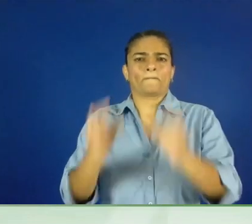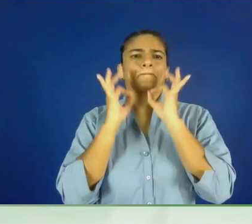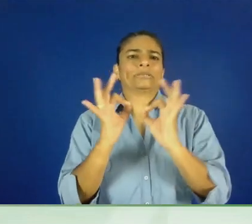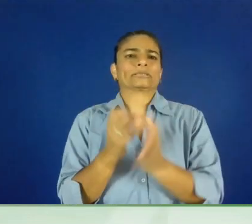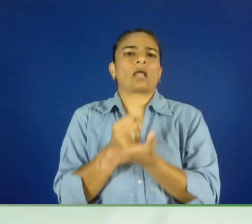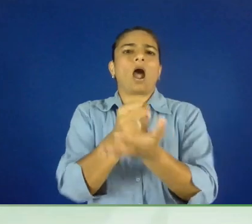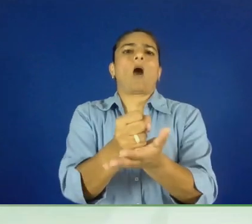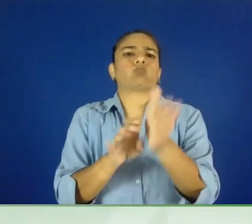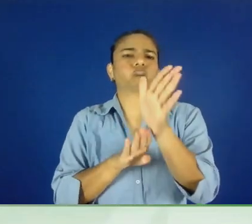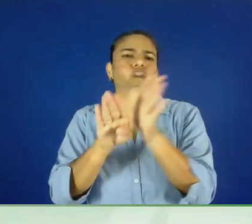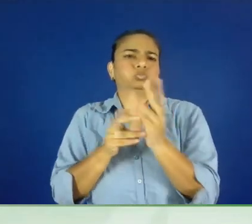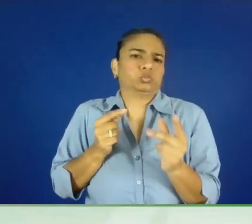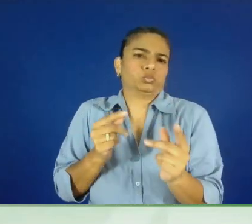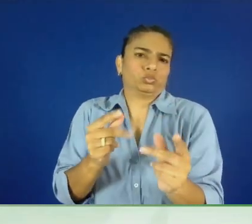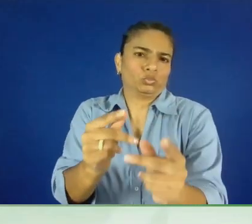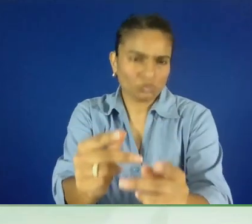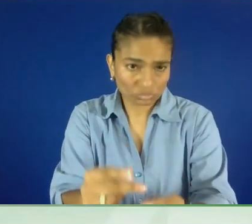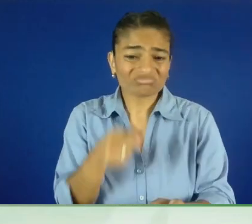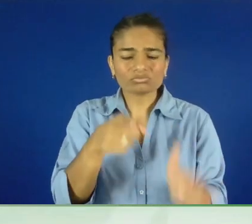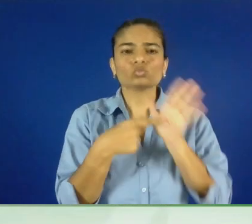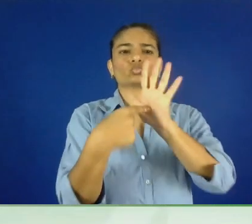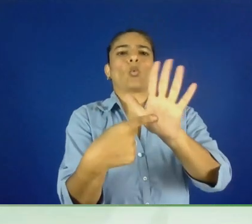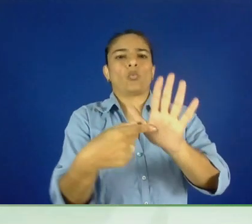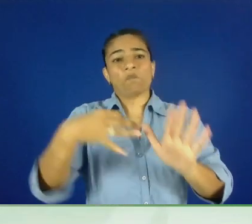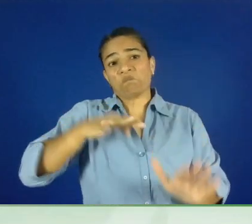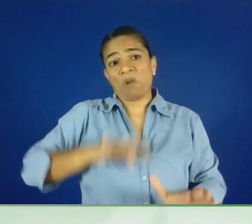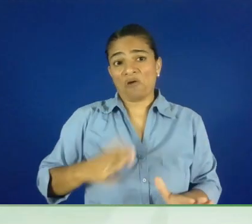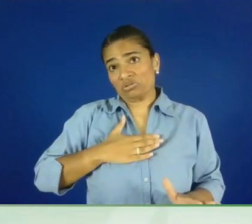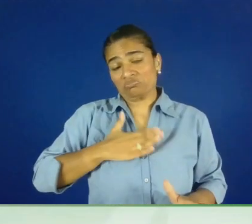Chris. I'm